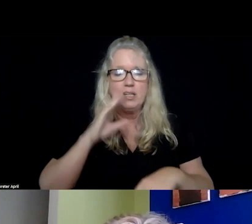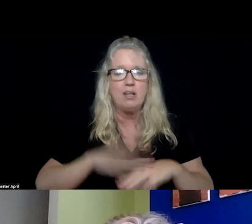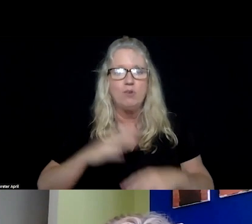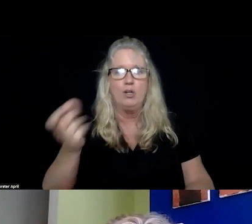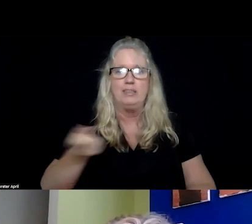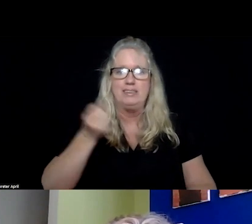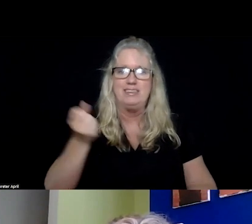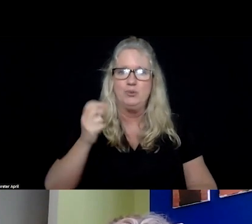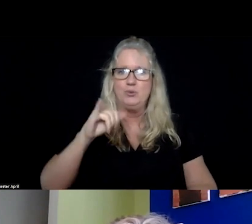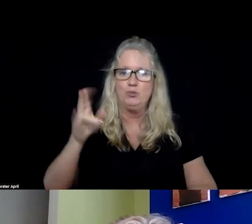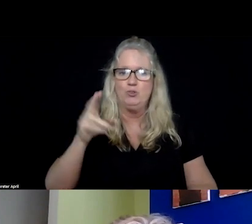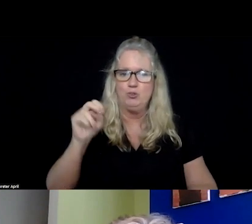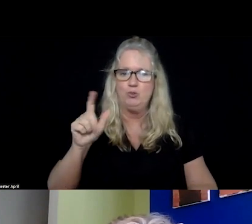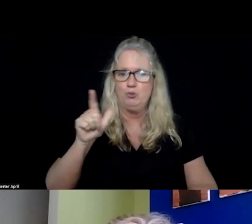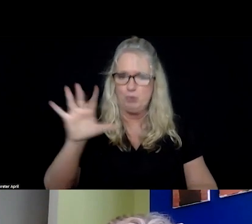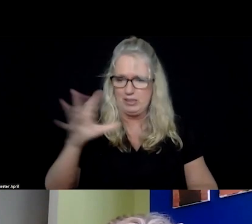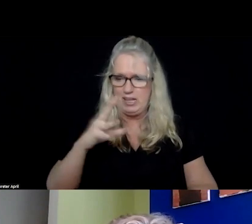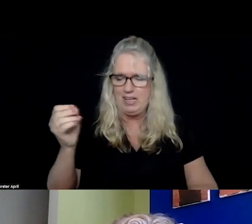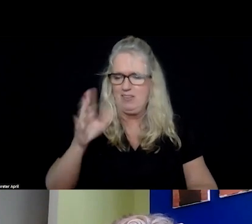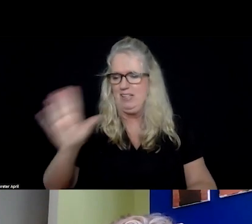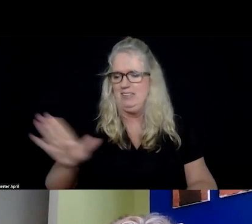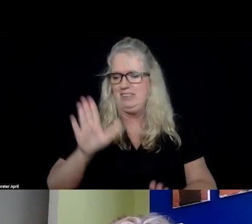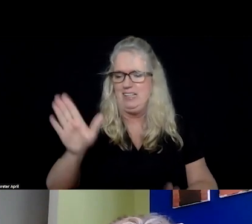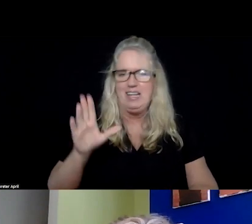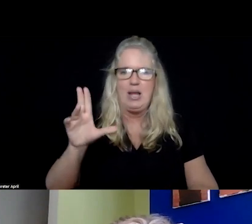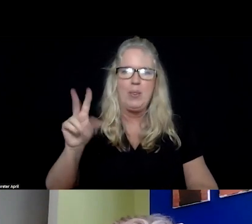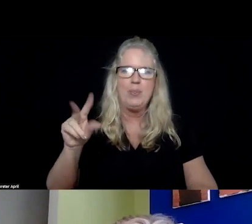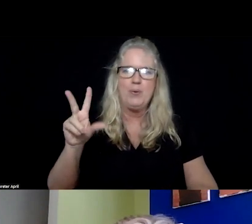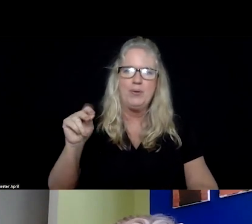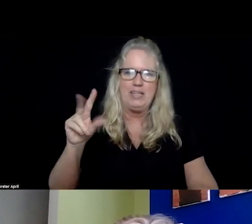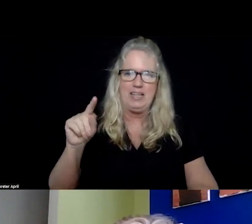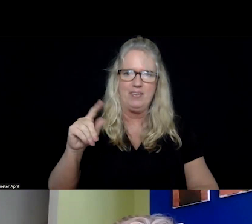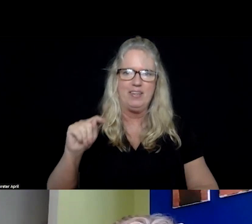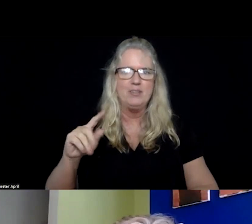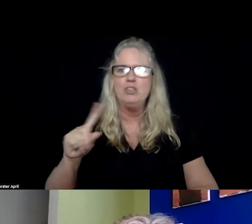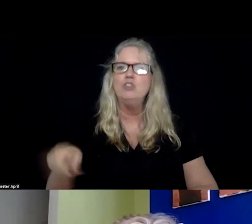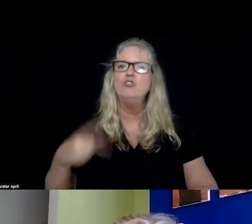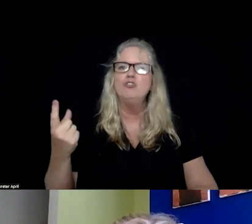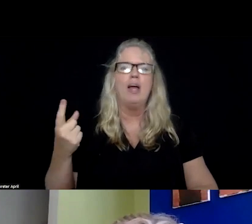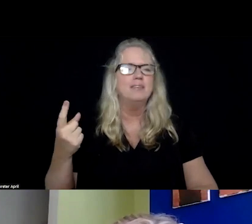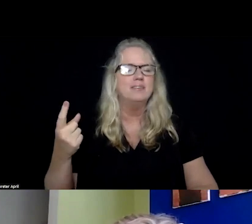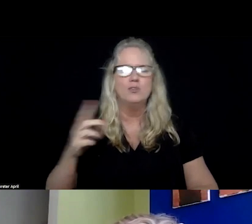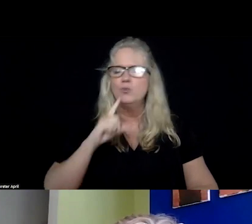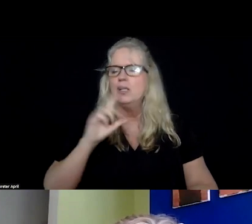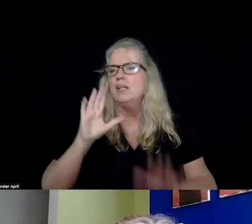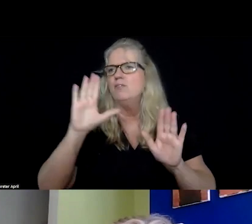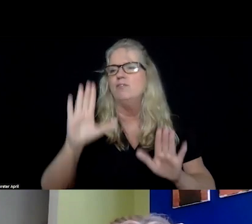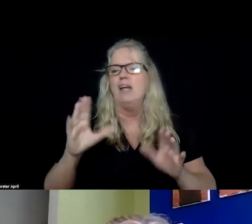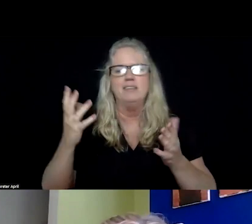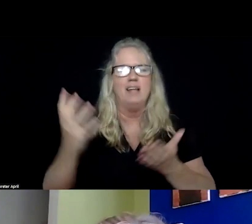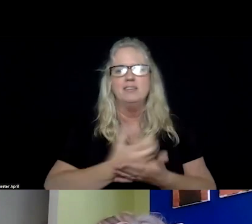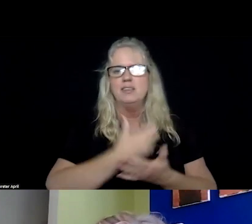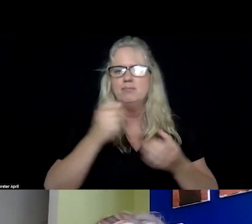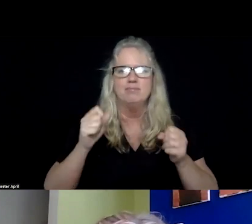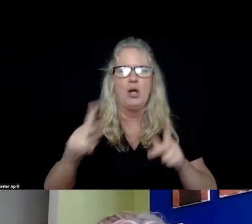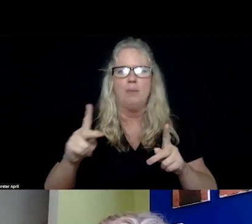June 29th and Sunday, June 30th. And that is just a fantastic opportunity. I don't think it's